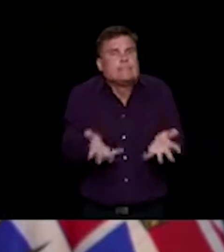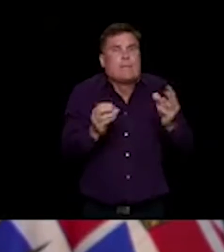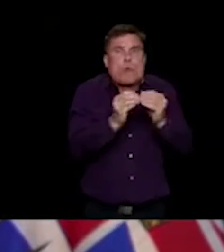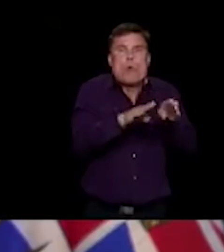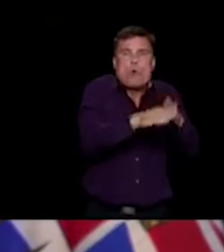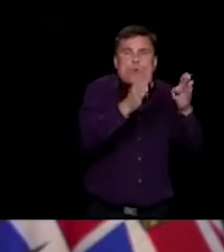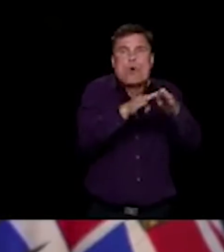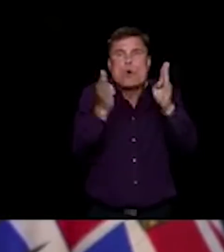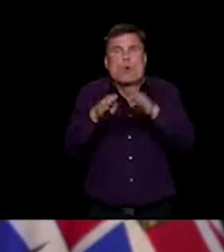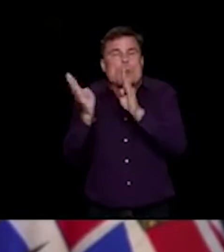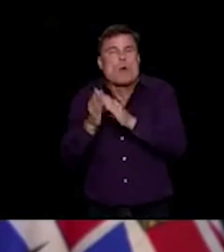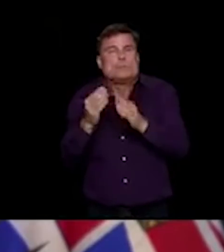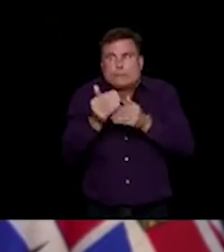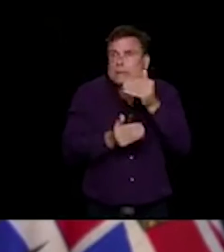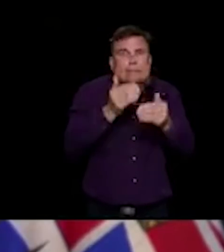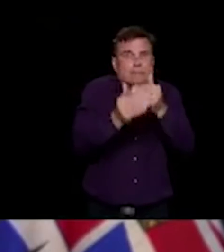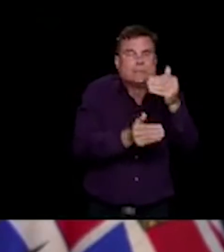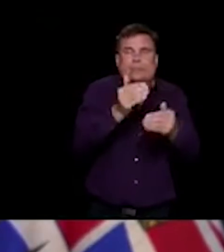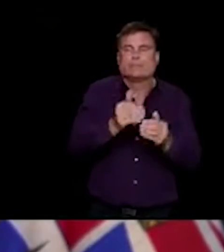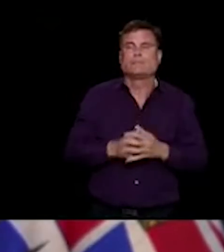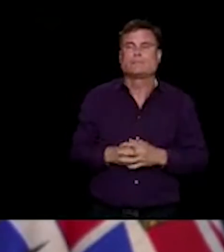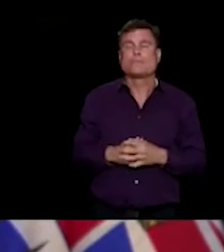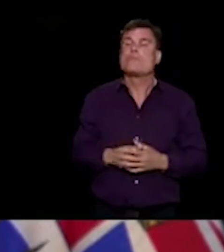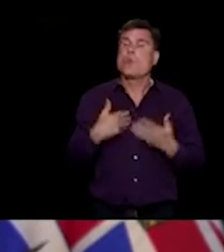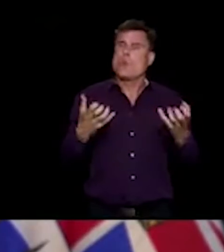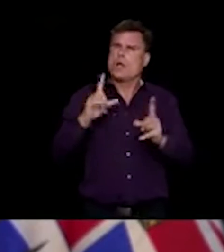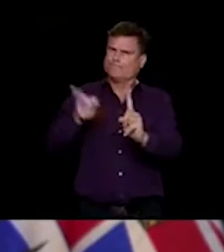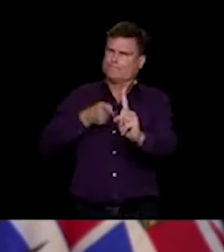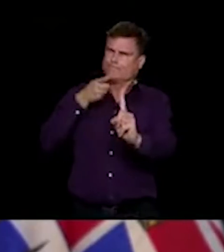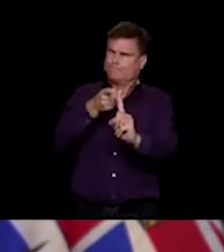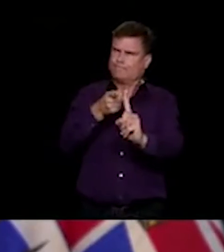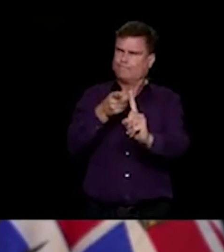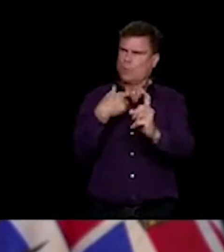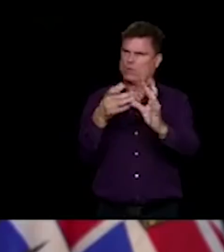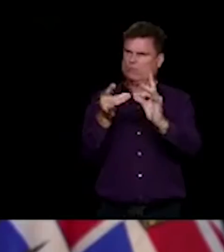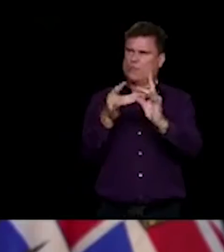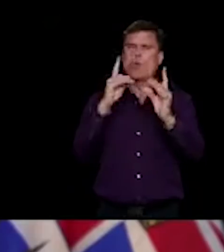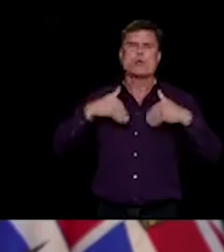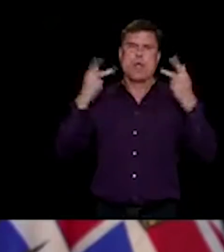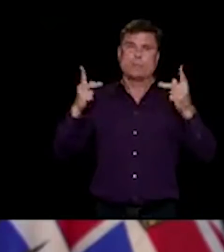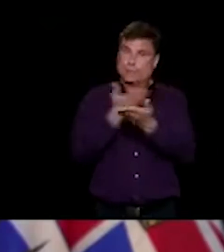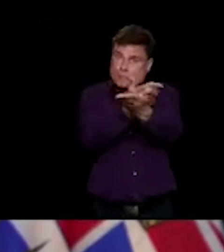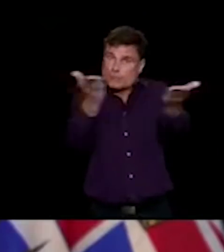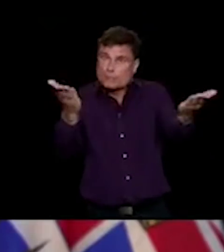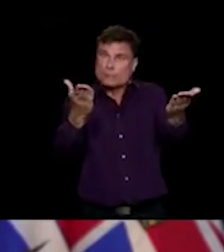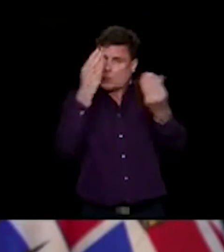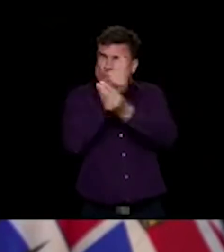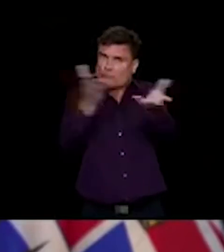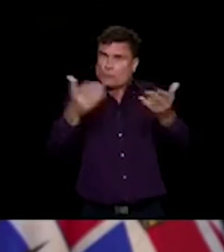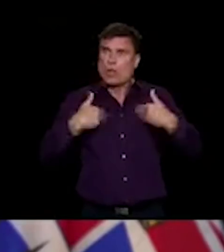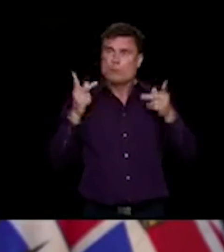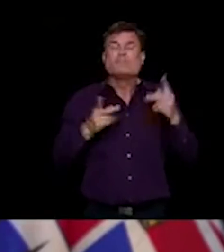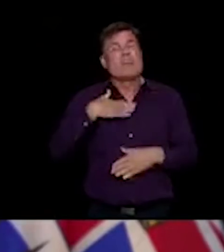heart. I know it is an anxiety-provoking time. It has been a challenge for young people, whether it's teens or people in